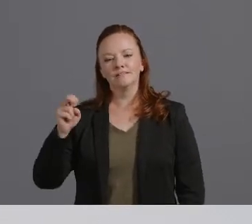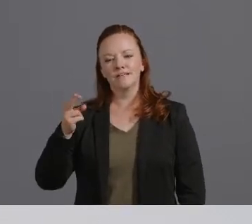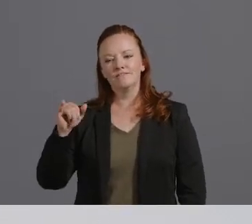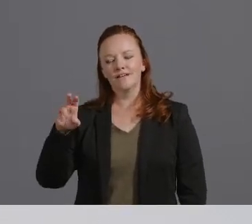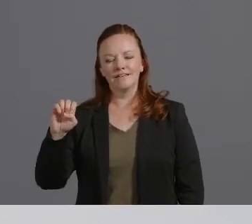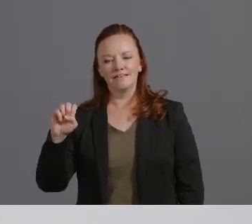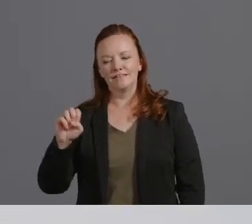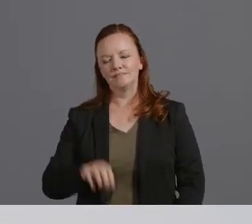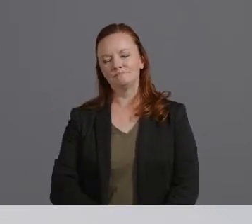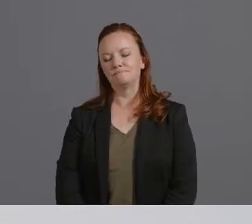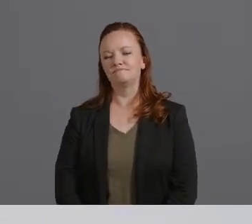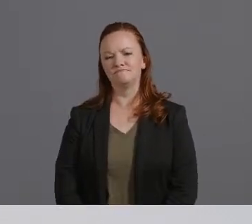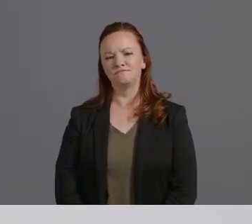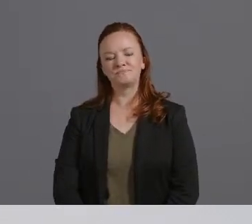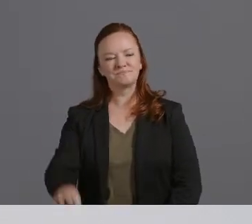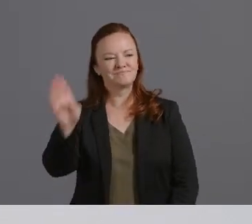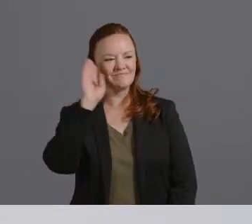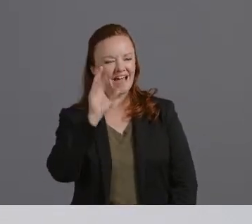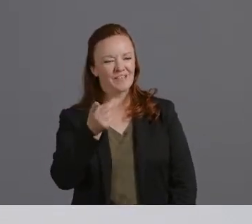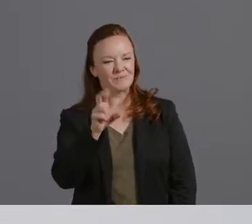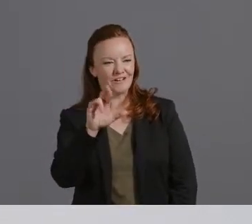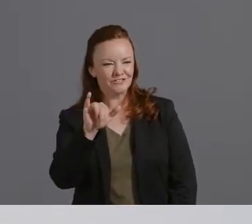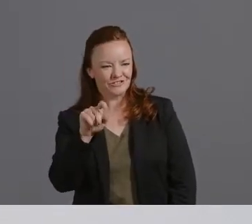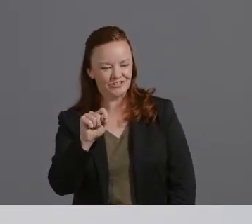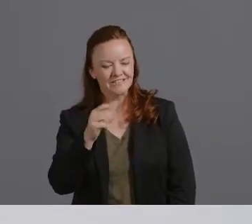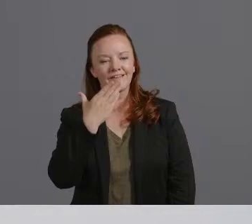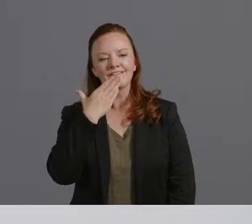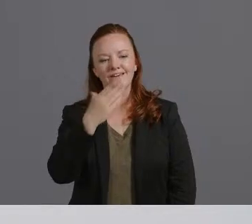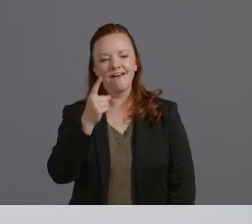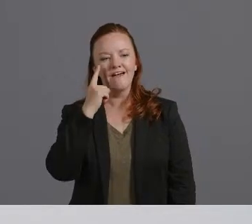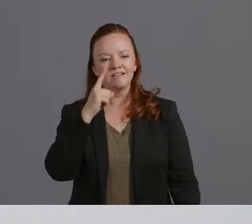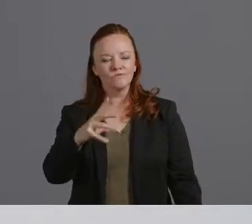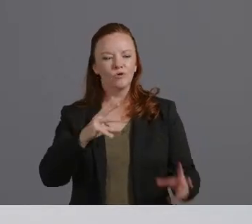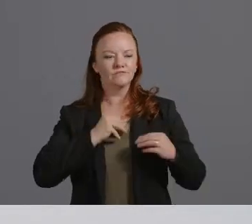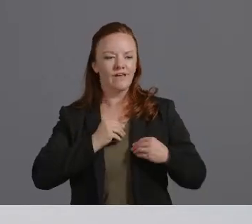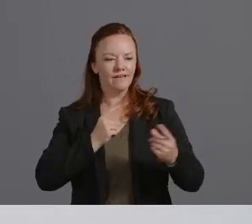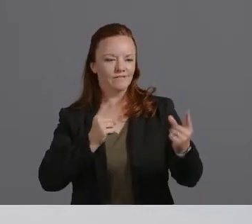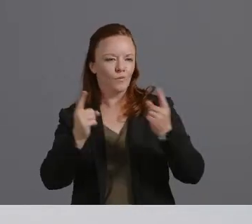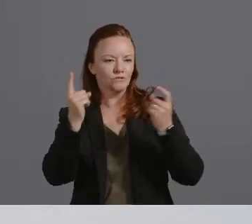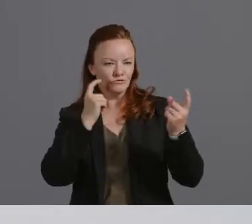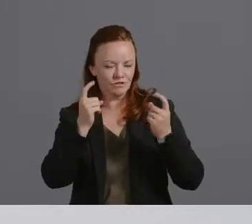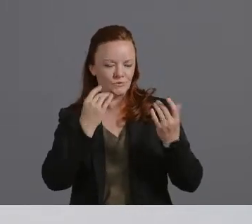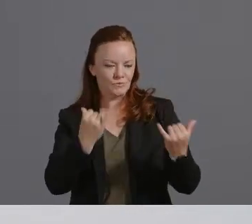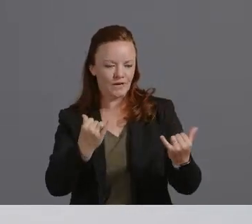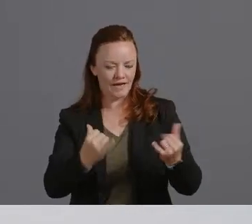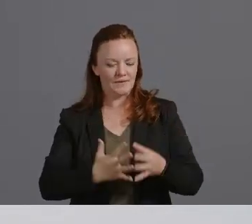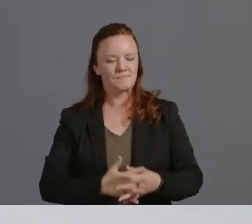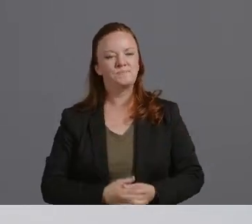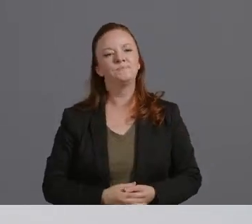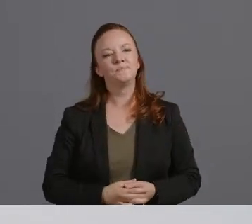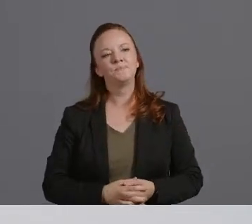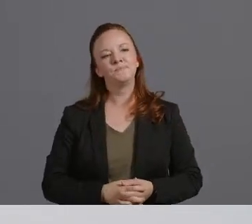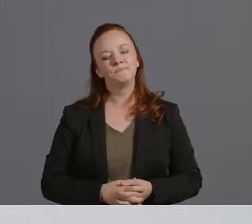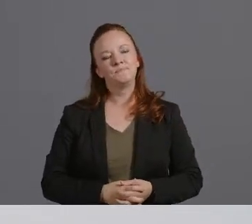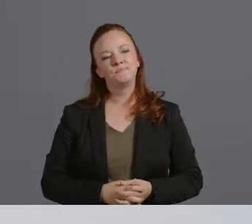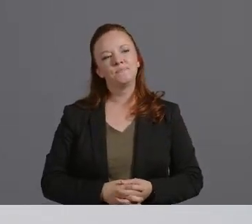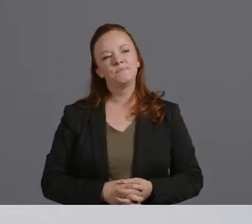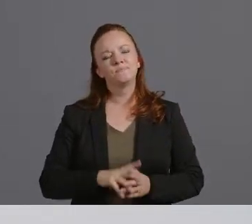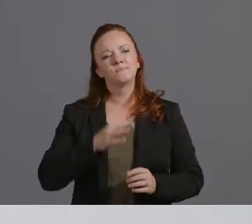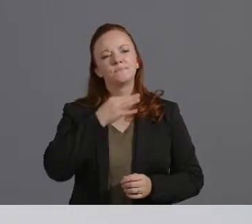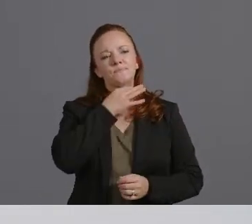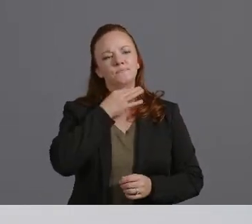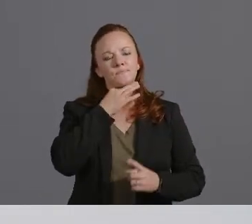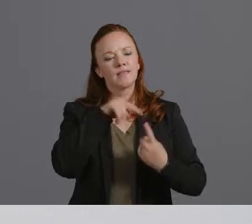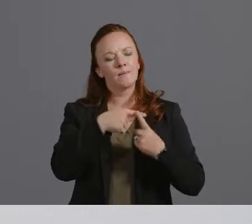Stephanie. Hi, Dr. Christ. Thanks for taking our questions today. I just wanted to ask you about the